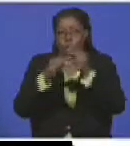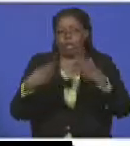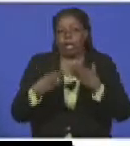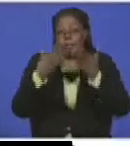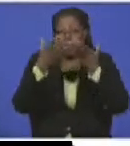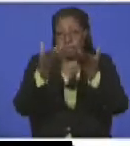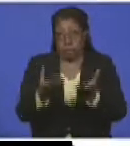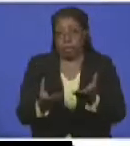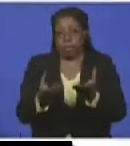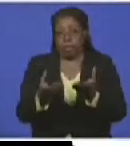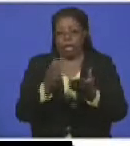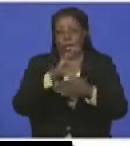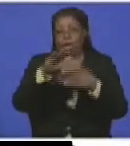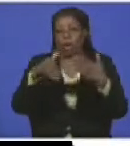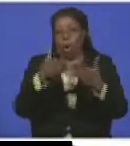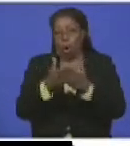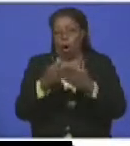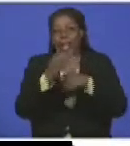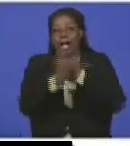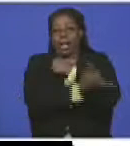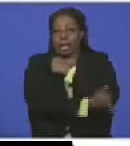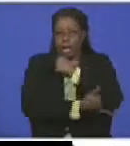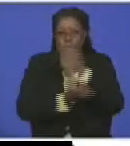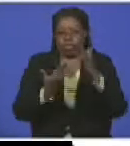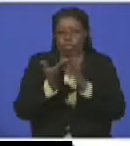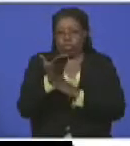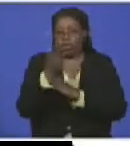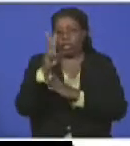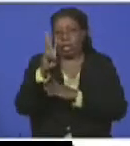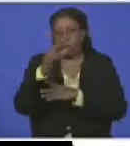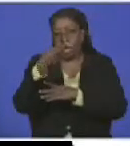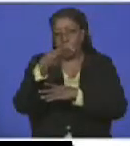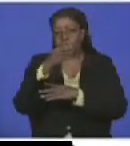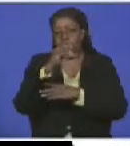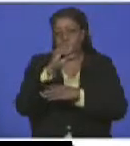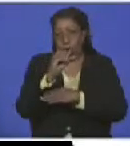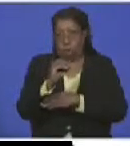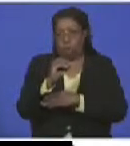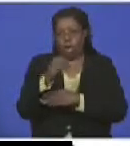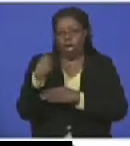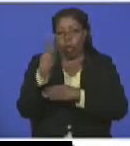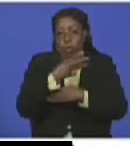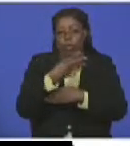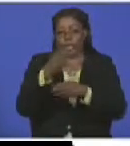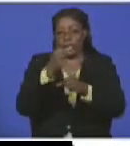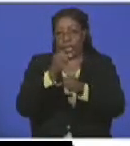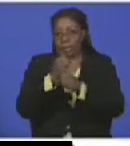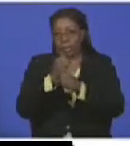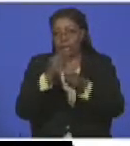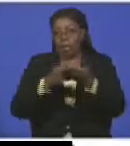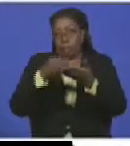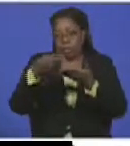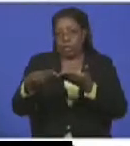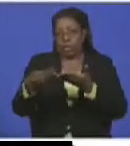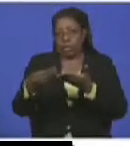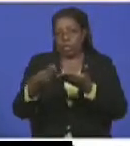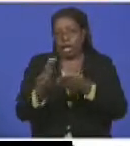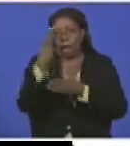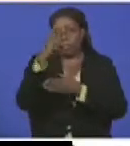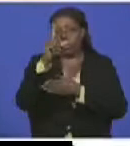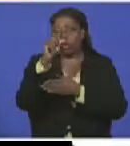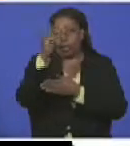agreement among all countries that through the WHO we will purchase vaccines up to